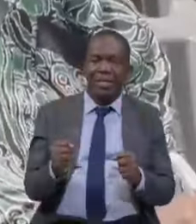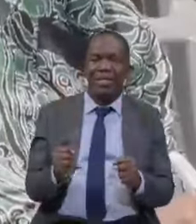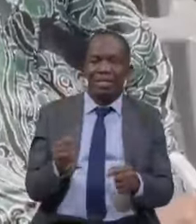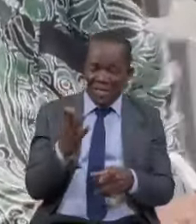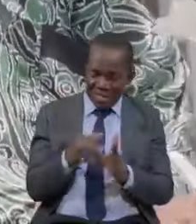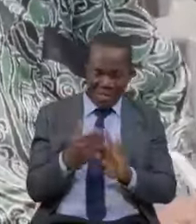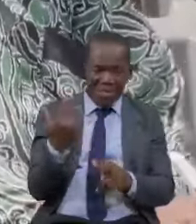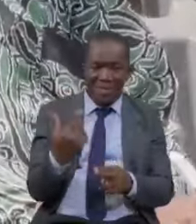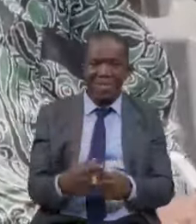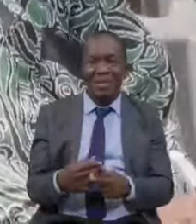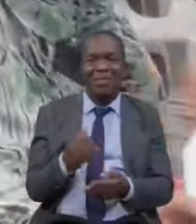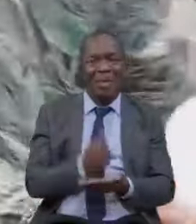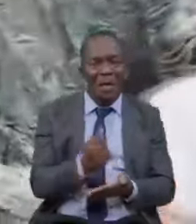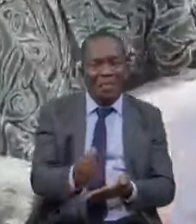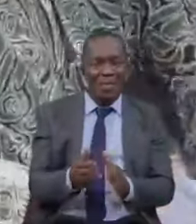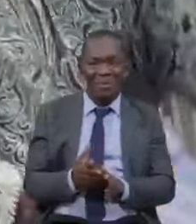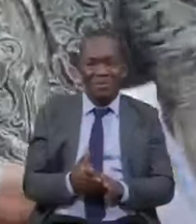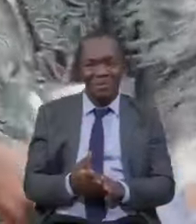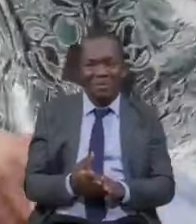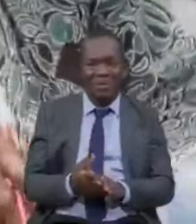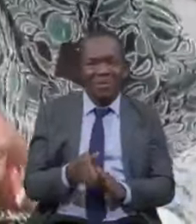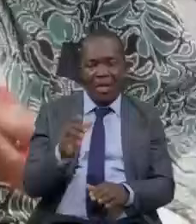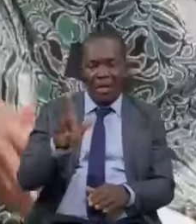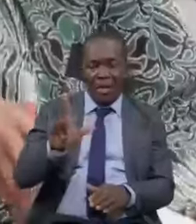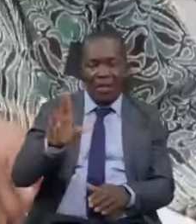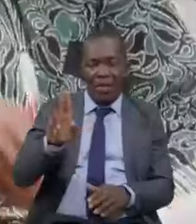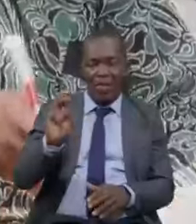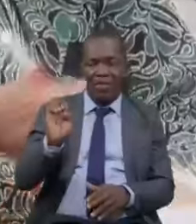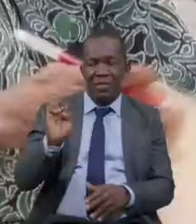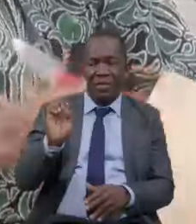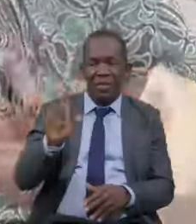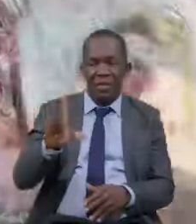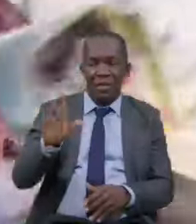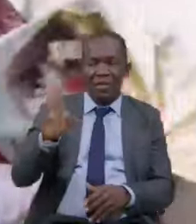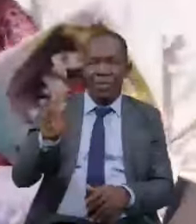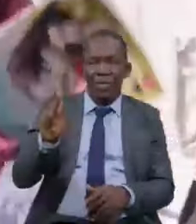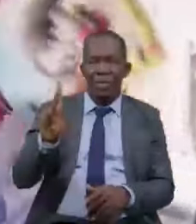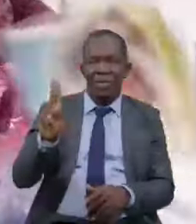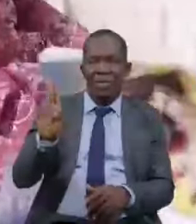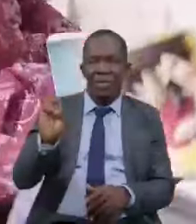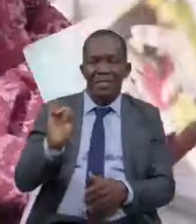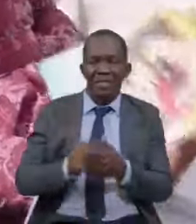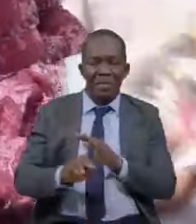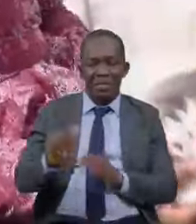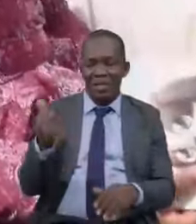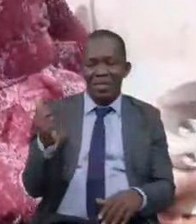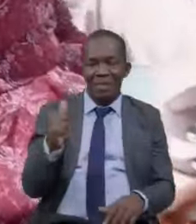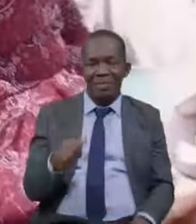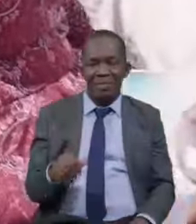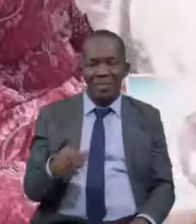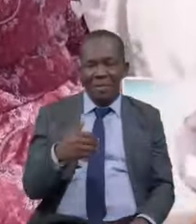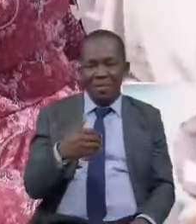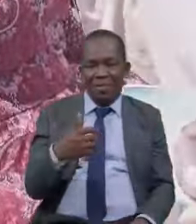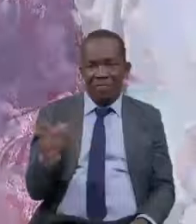Look at Luke chapter 10. Luke chapter 10, I'm reading there from verse 19. Luke chapter